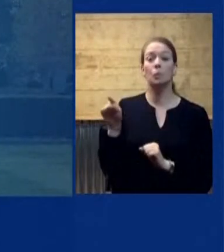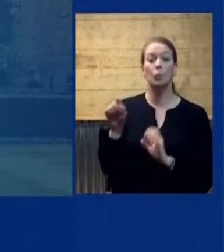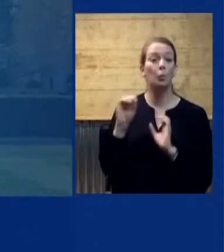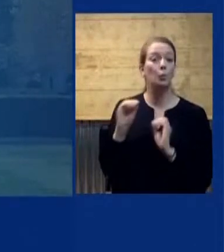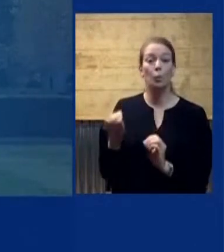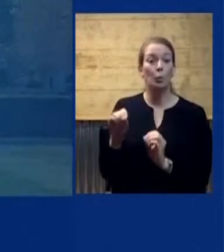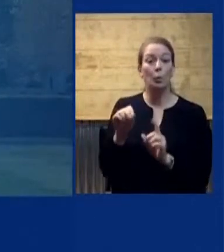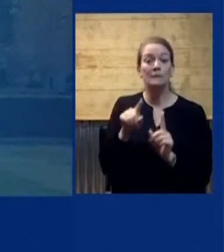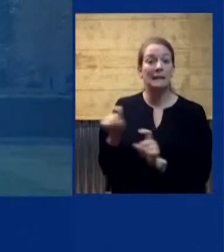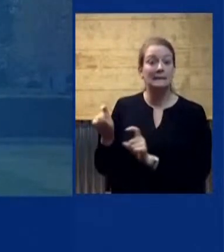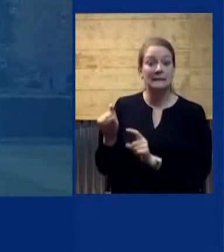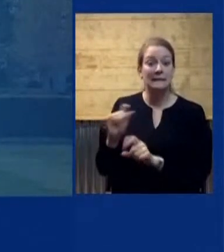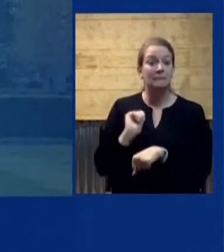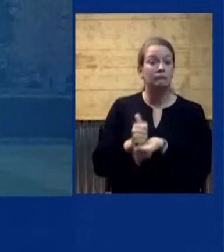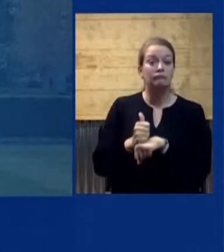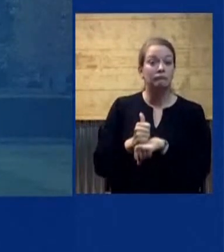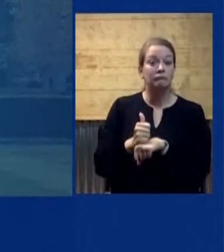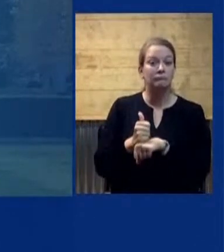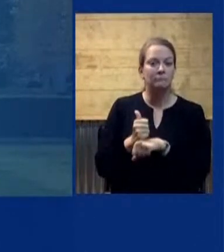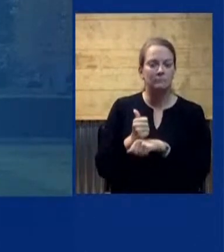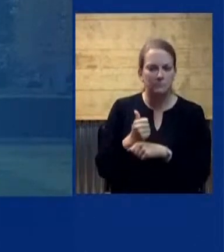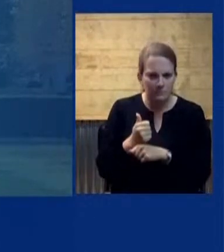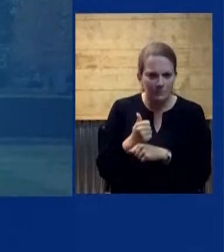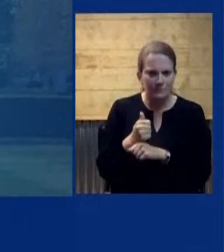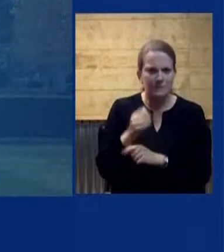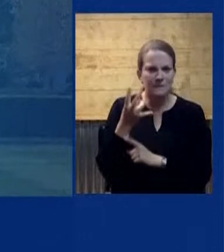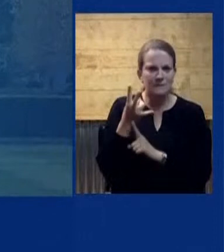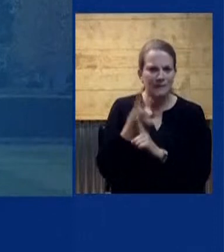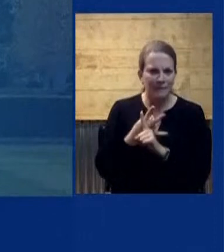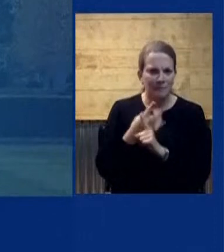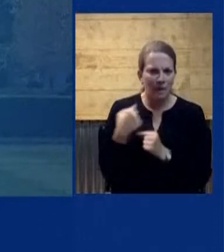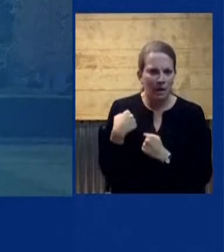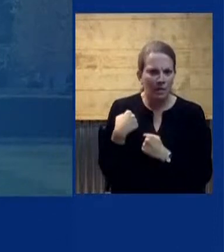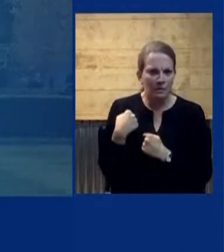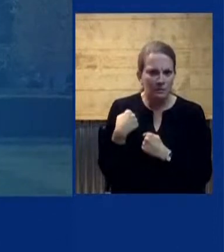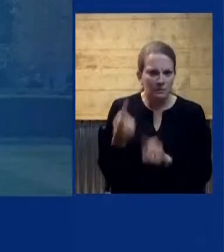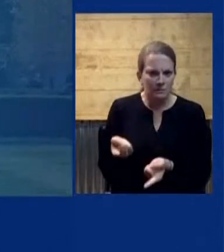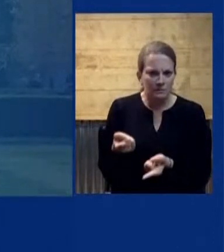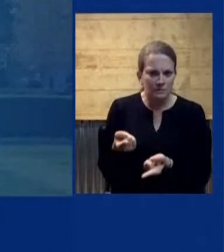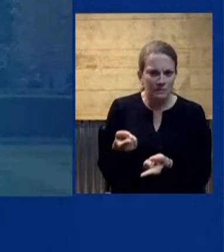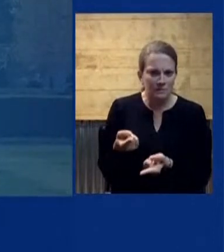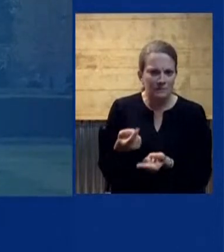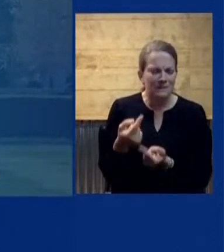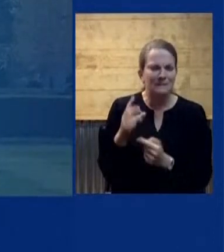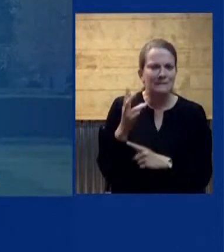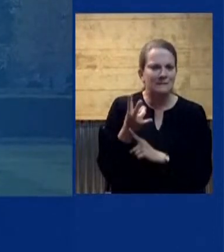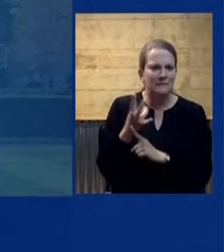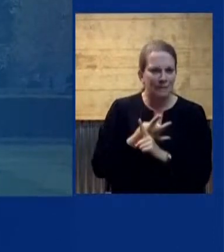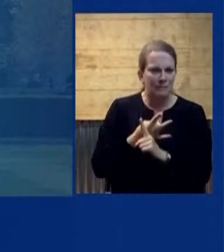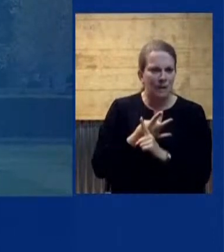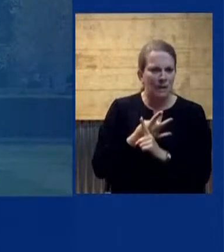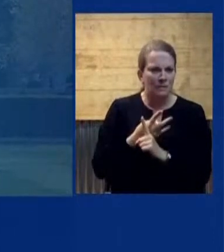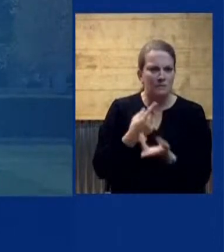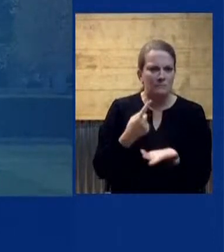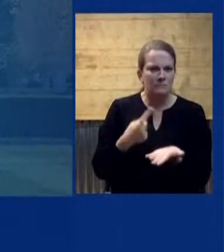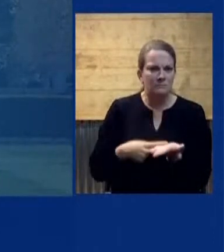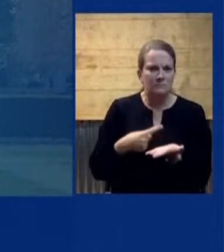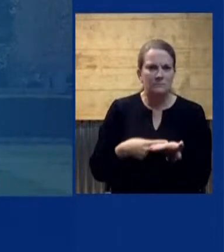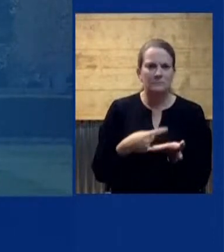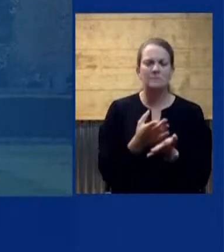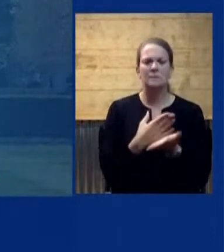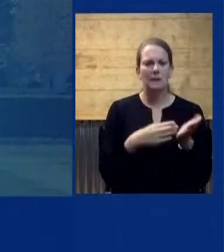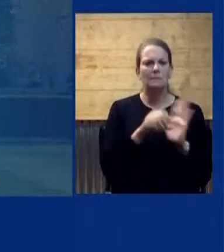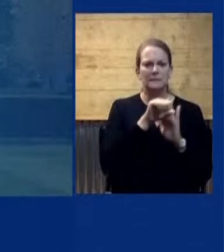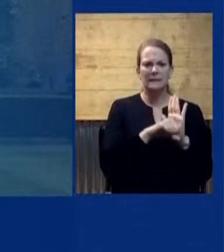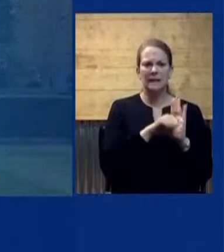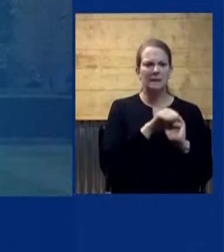been 7 months. 7 months we've been talking about this. And you have states where